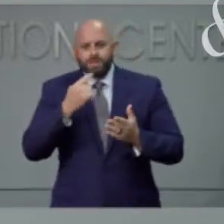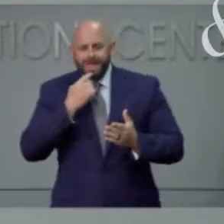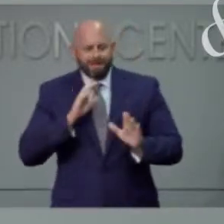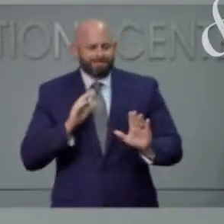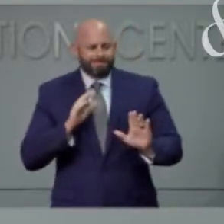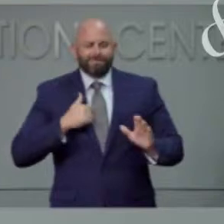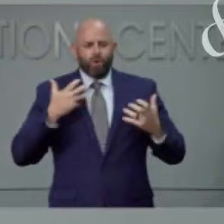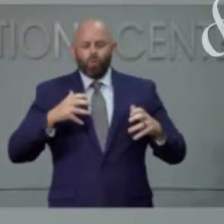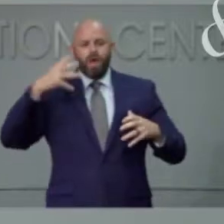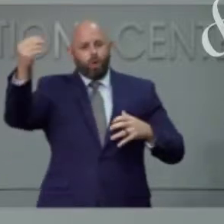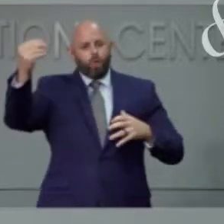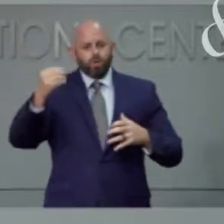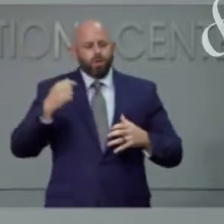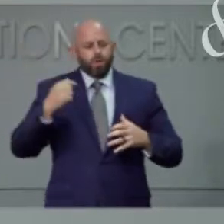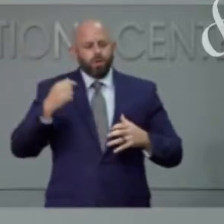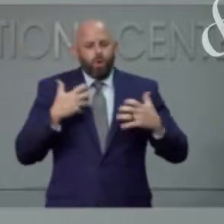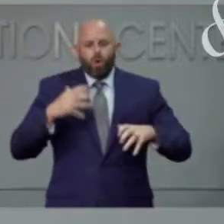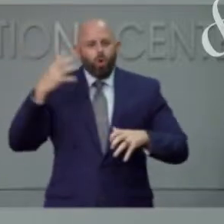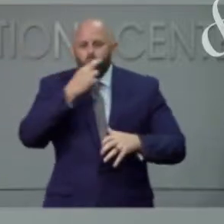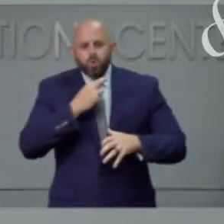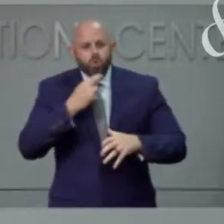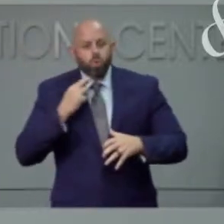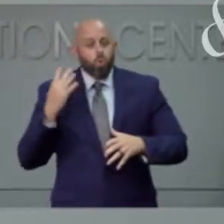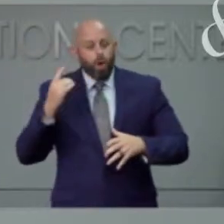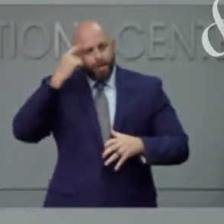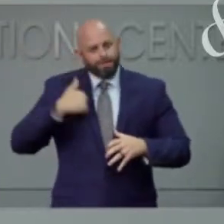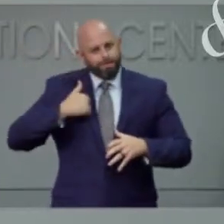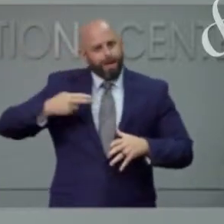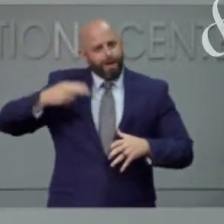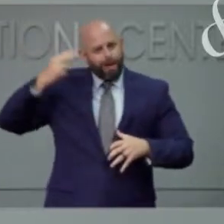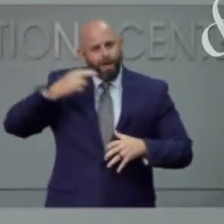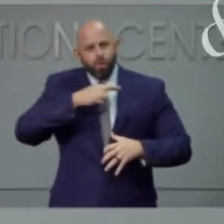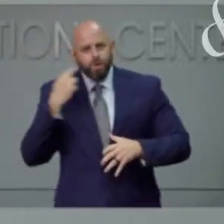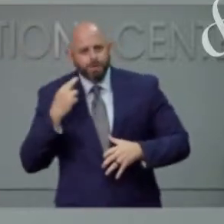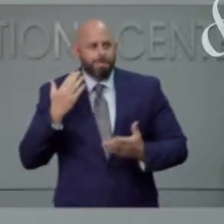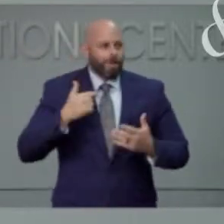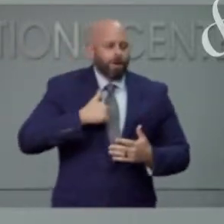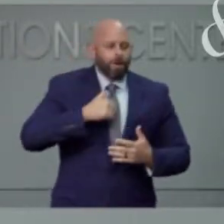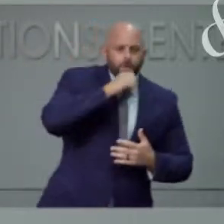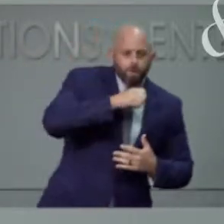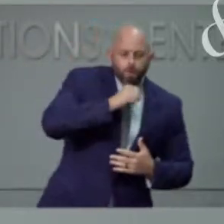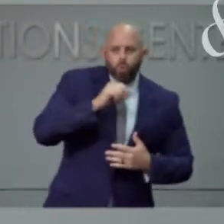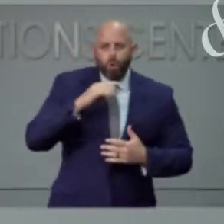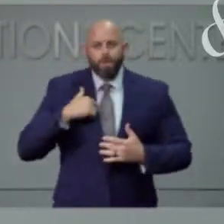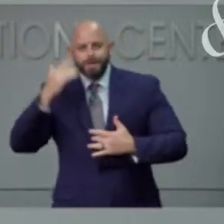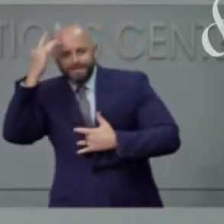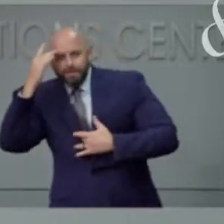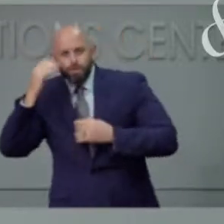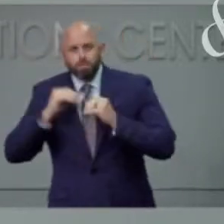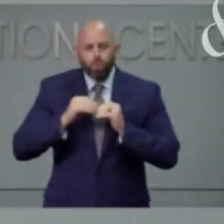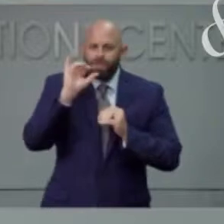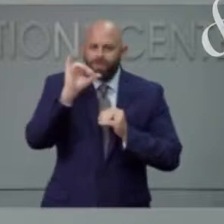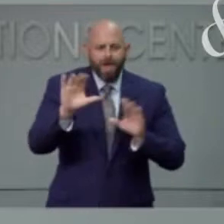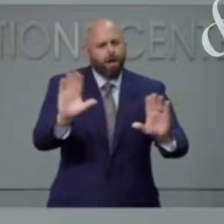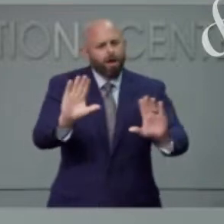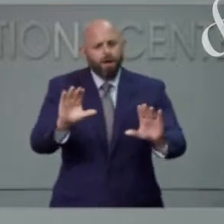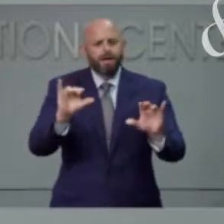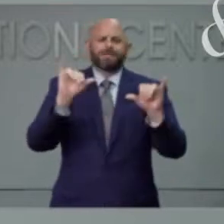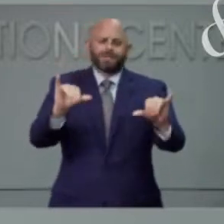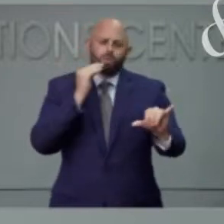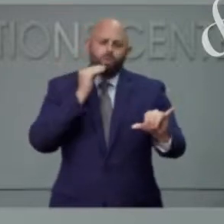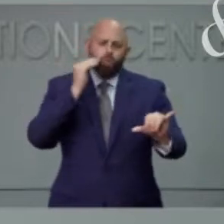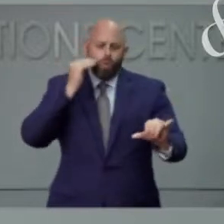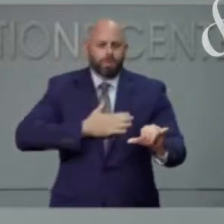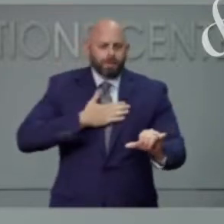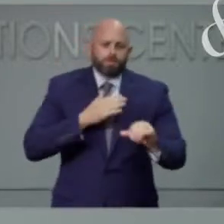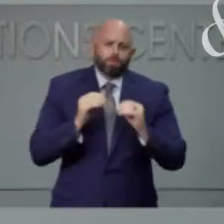about settings that you're going to want to be in. But I think it comes back to us all doing the three W's together can allow us to